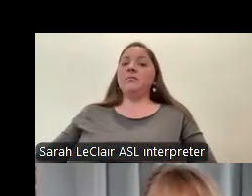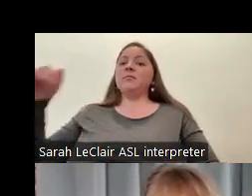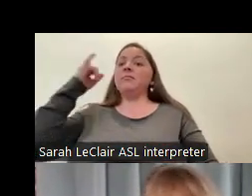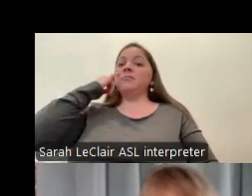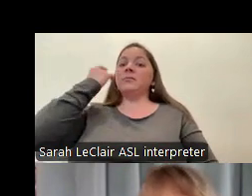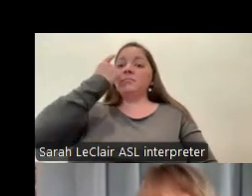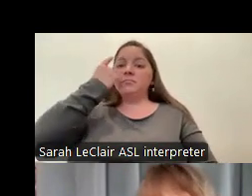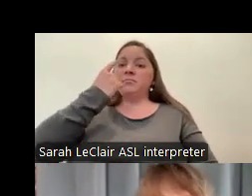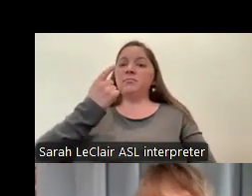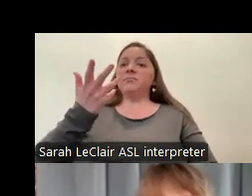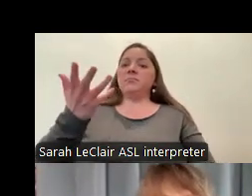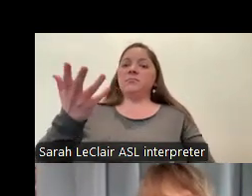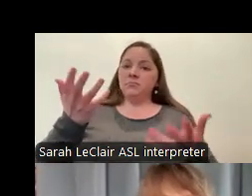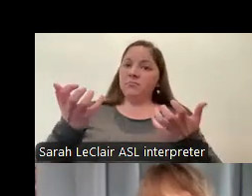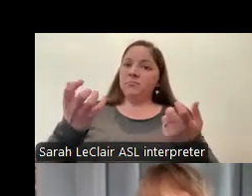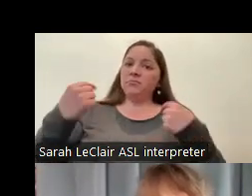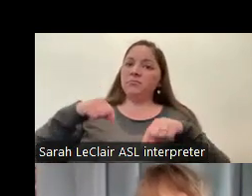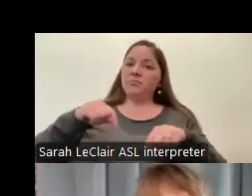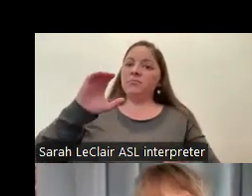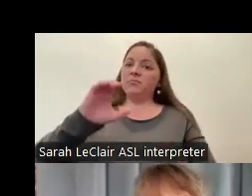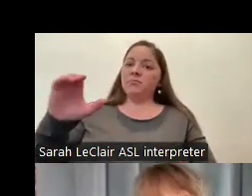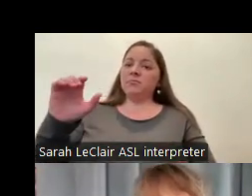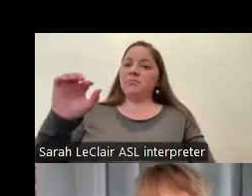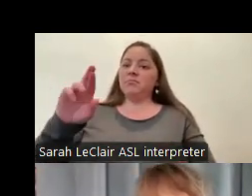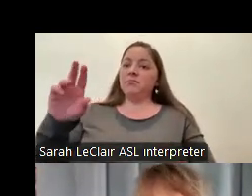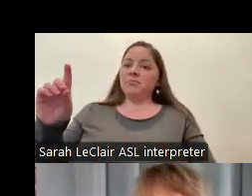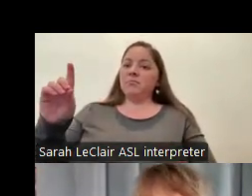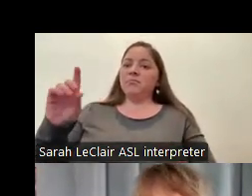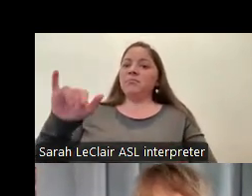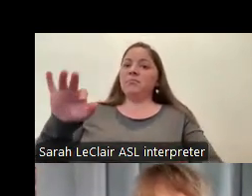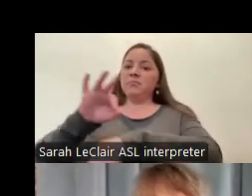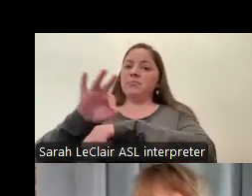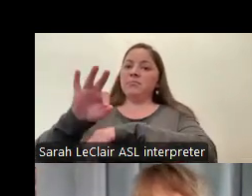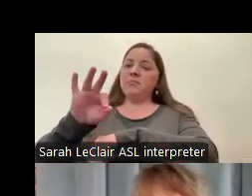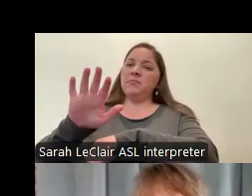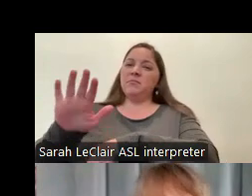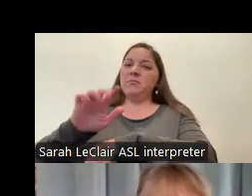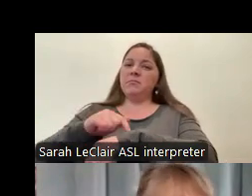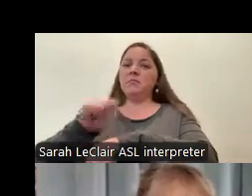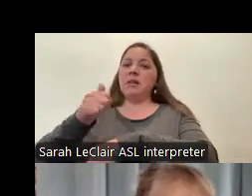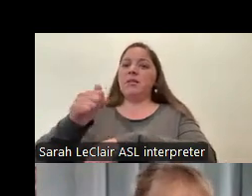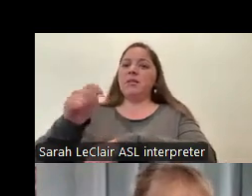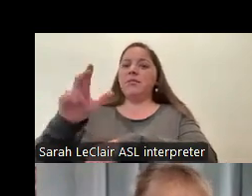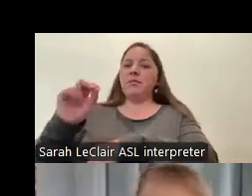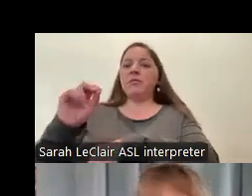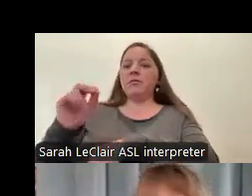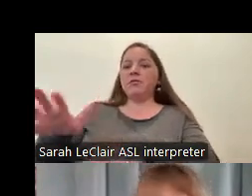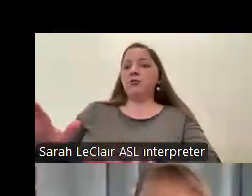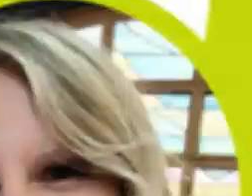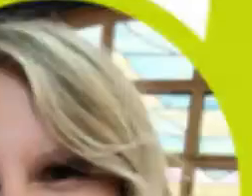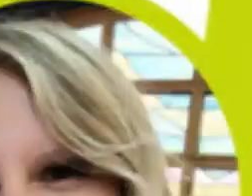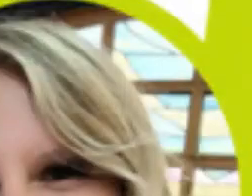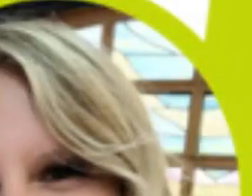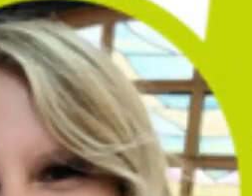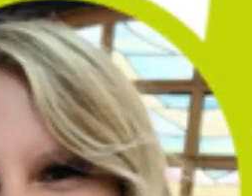an invitation to the CCRD meeting, it's at 9 a.m. to about 10:30 next Tuesday. And then you can get on